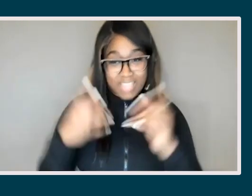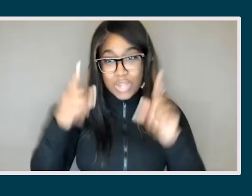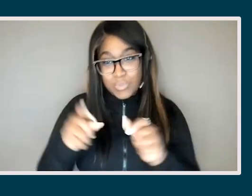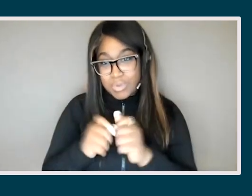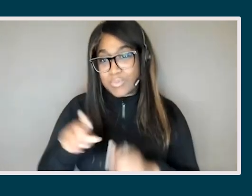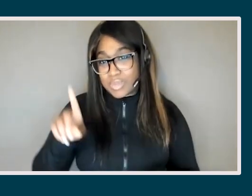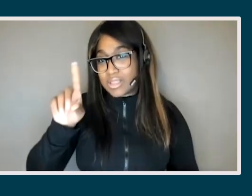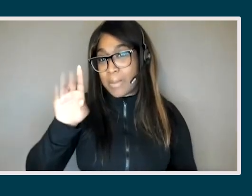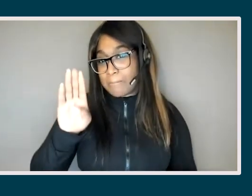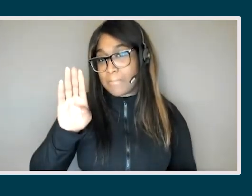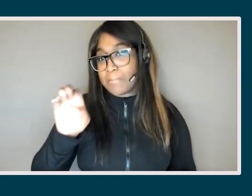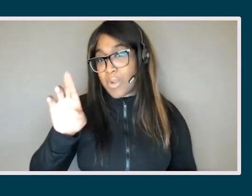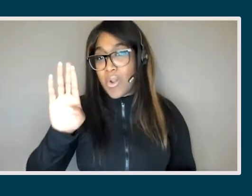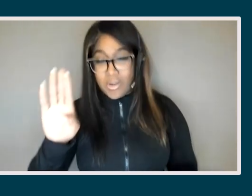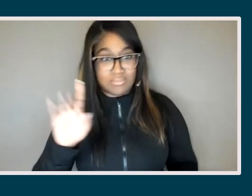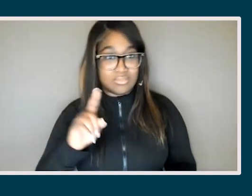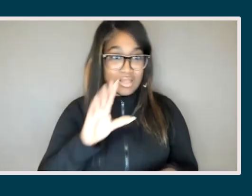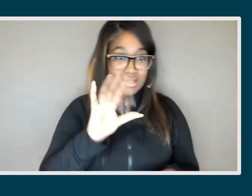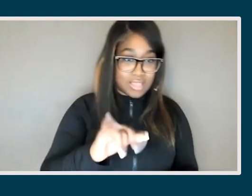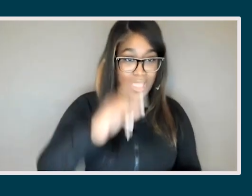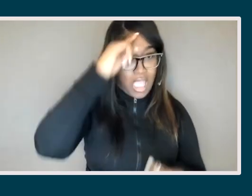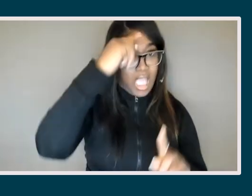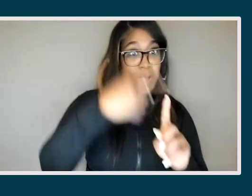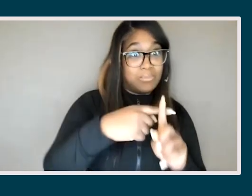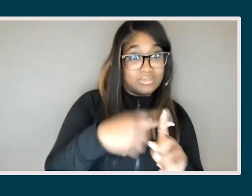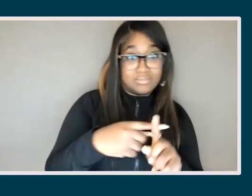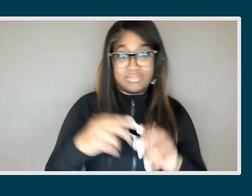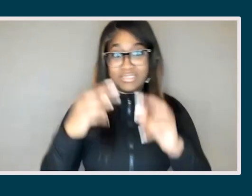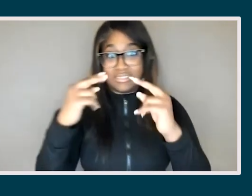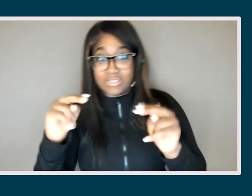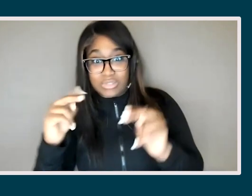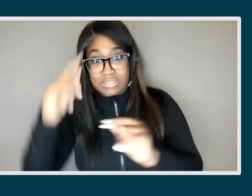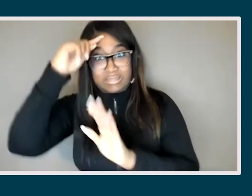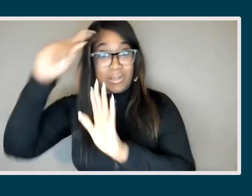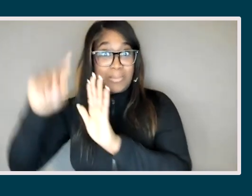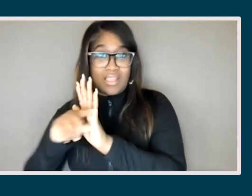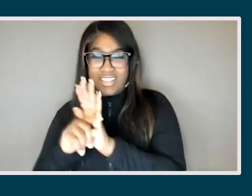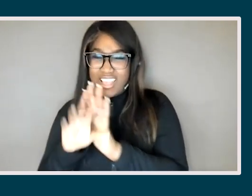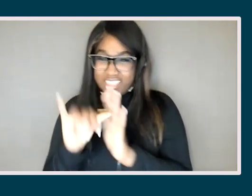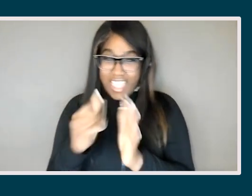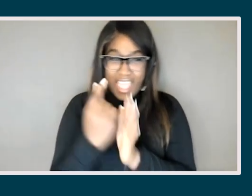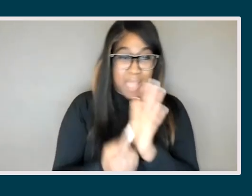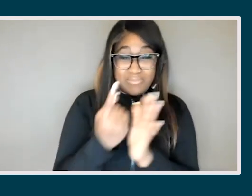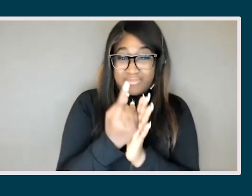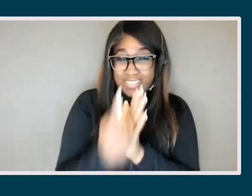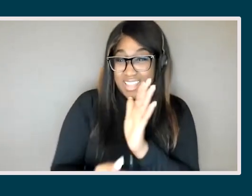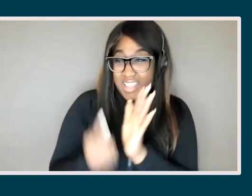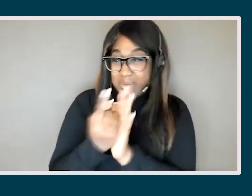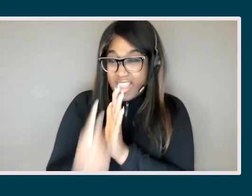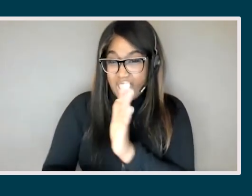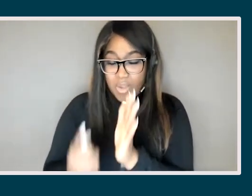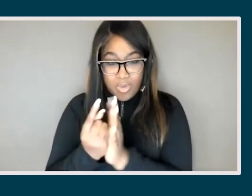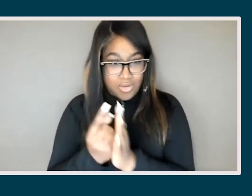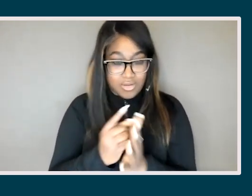optimism, realism, pessimism, I believe, hourly. In a day, you go